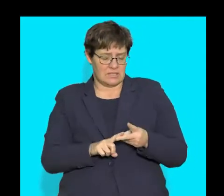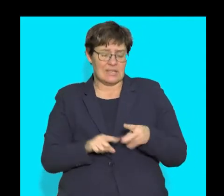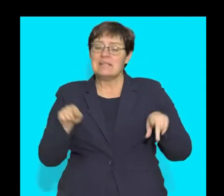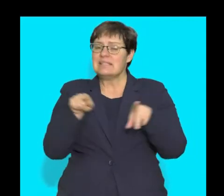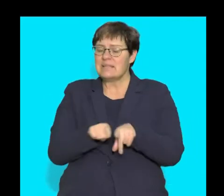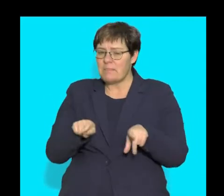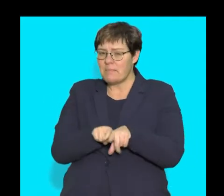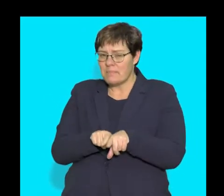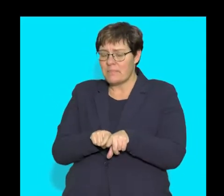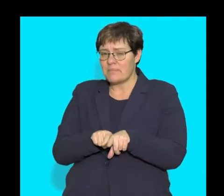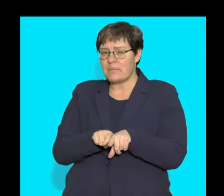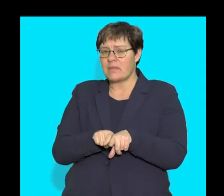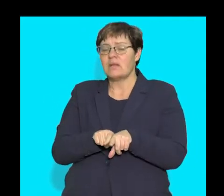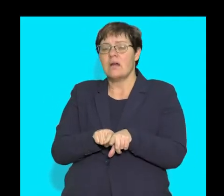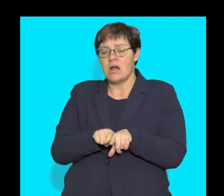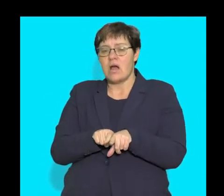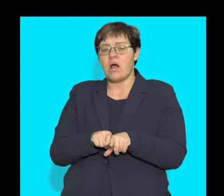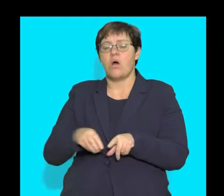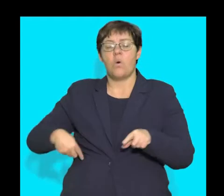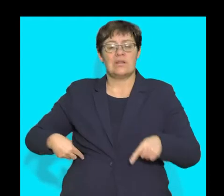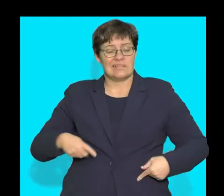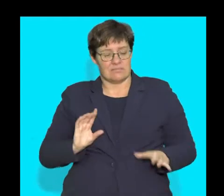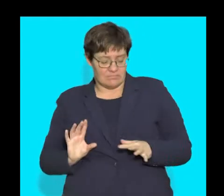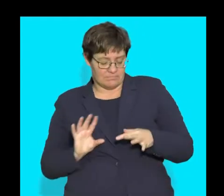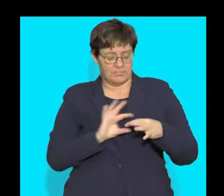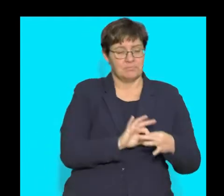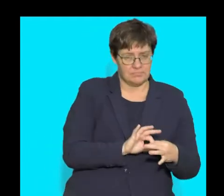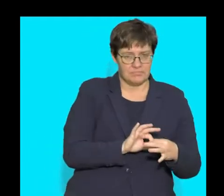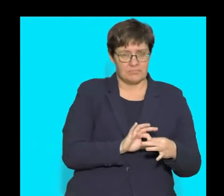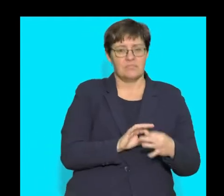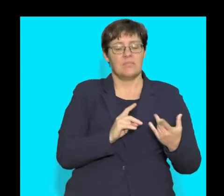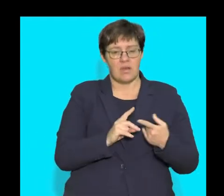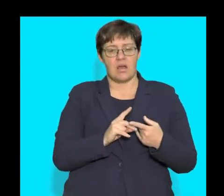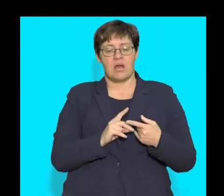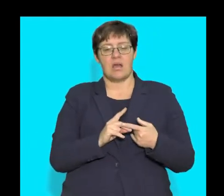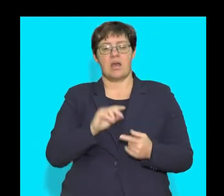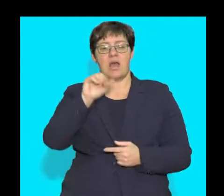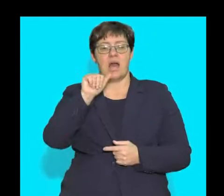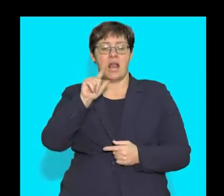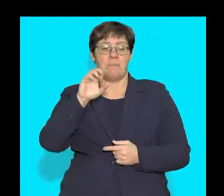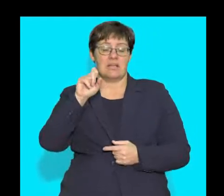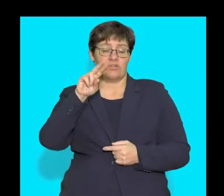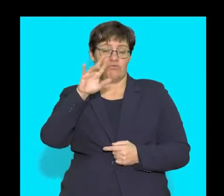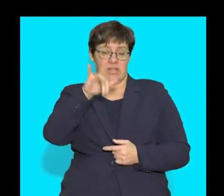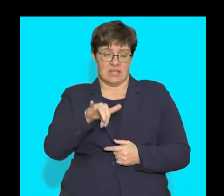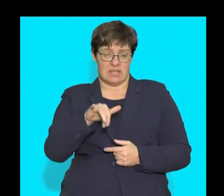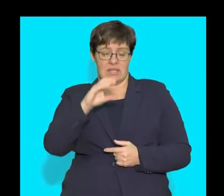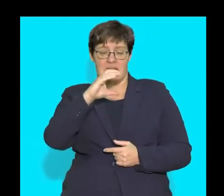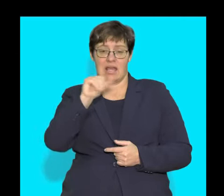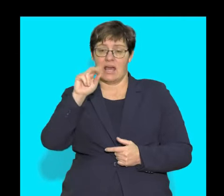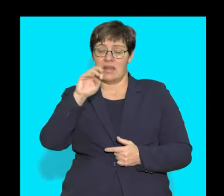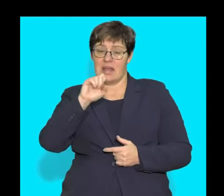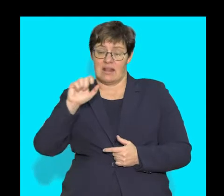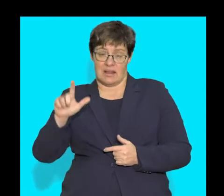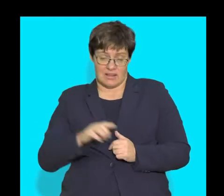the accessory organs that are associated with the alimentary canal. We're going to spend some time unpacking